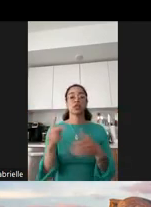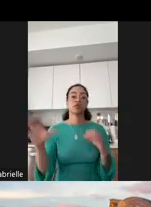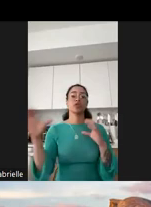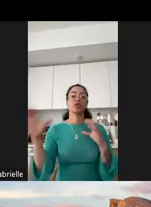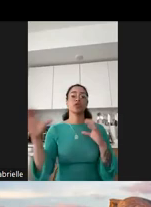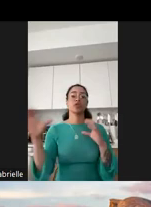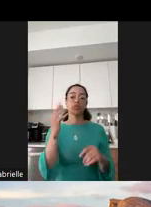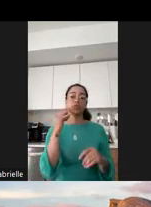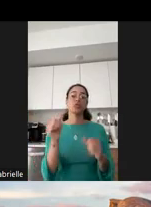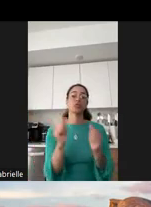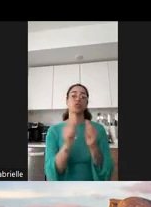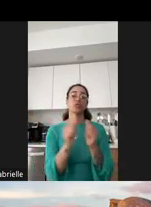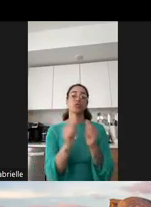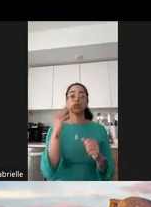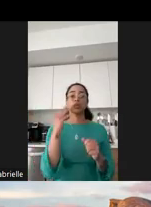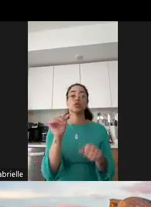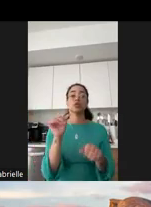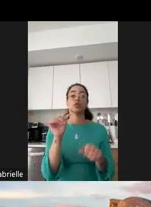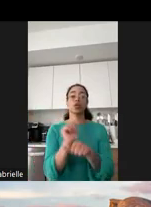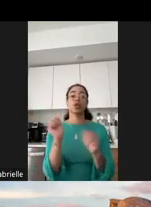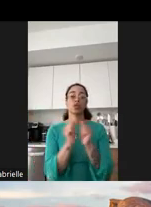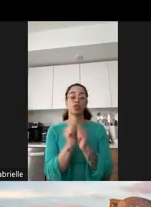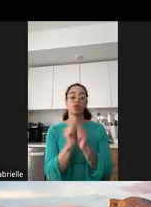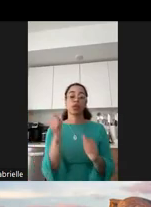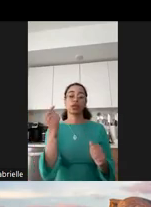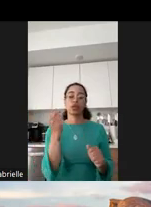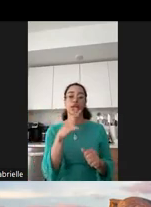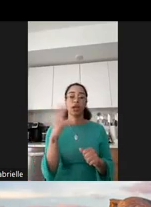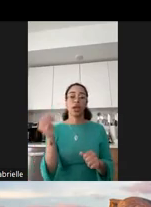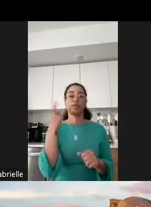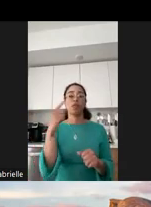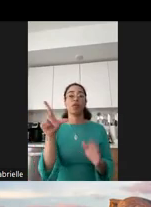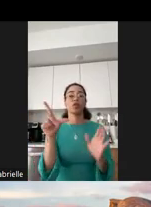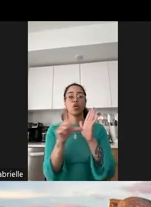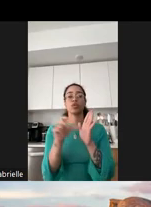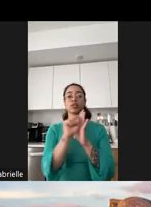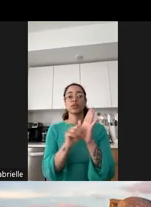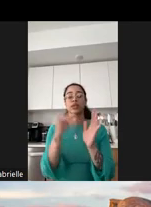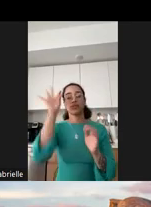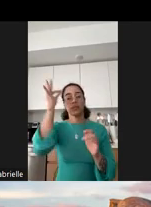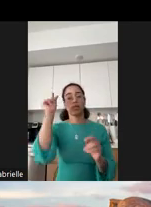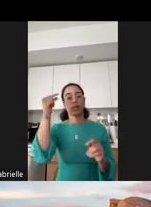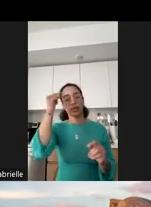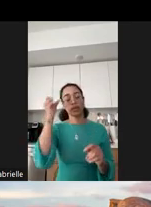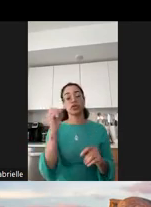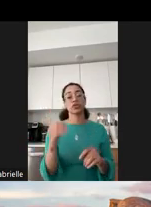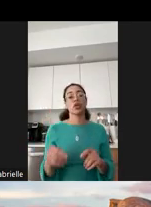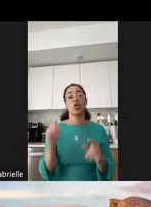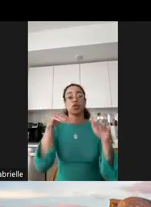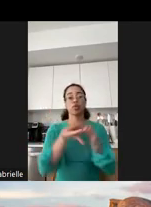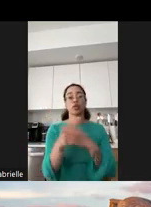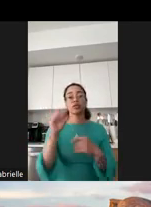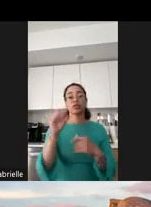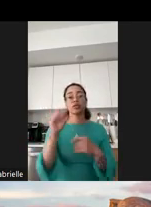and for local, state, and federal governments. So going into the CASEO Needs Assessment